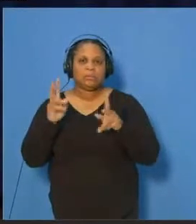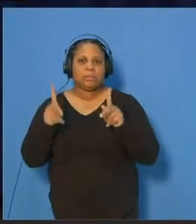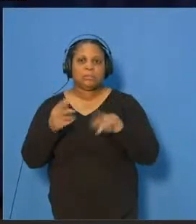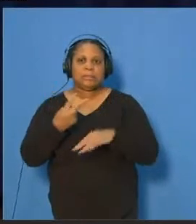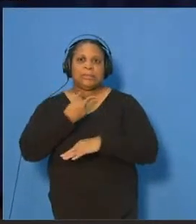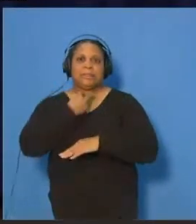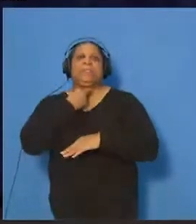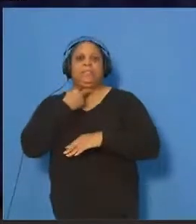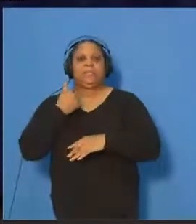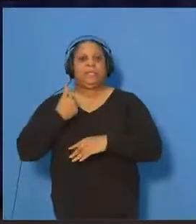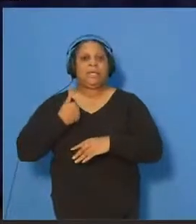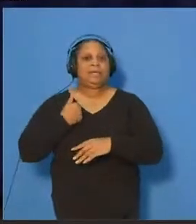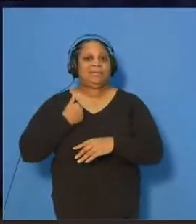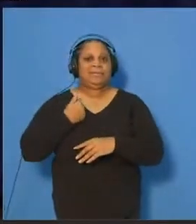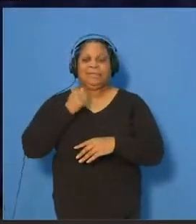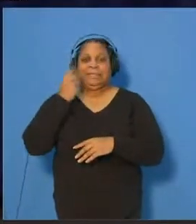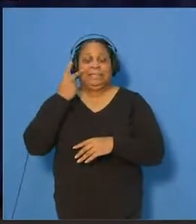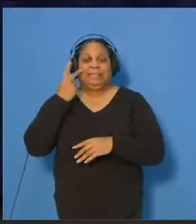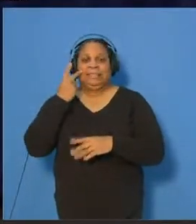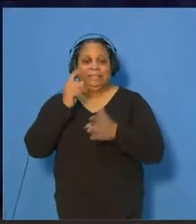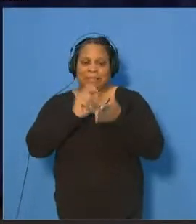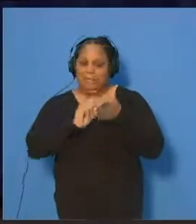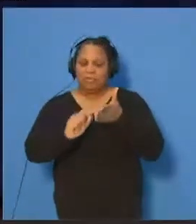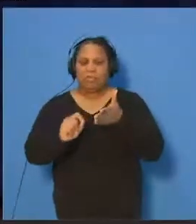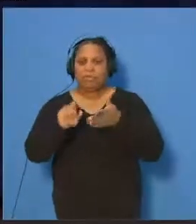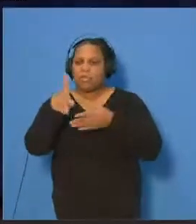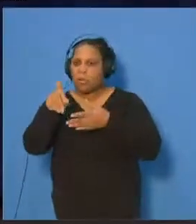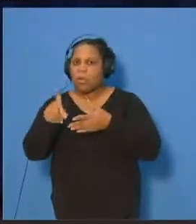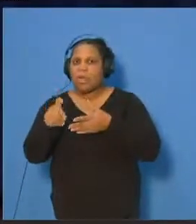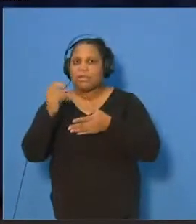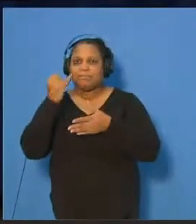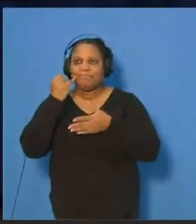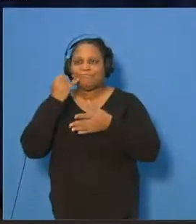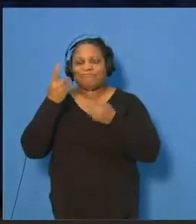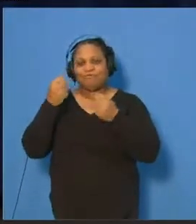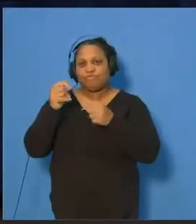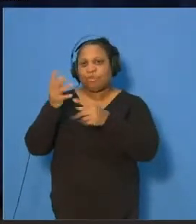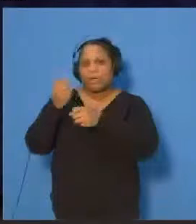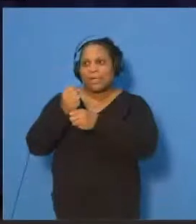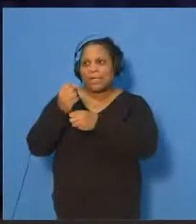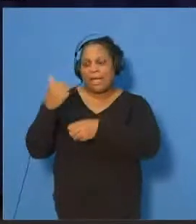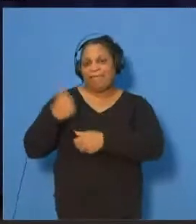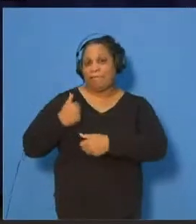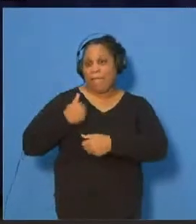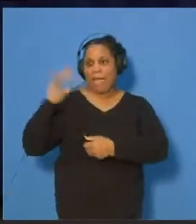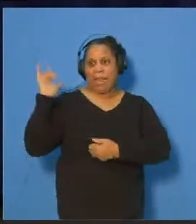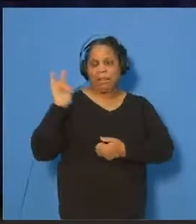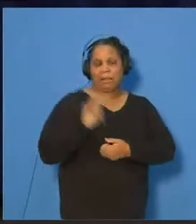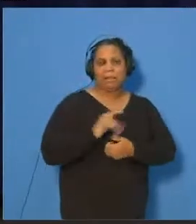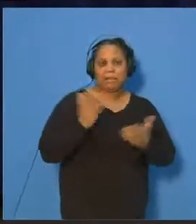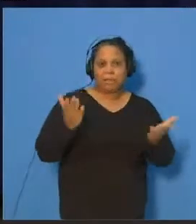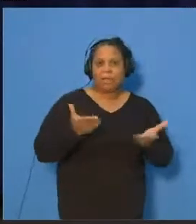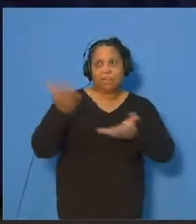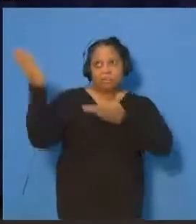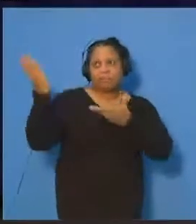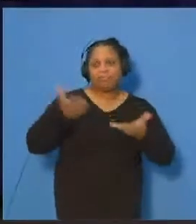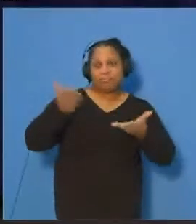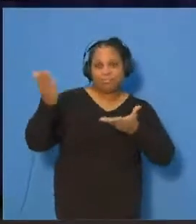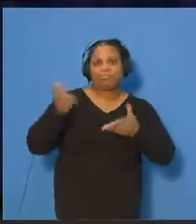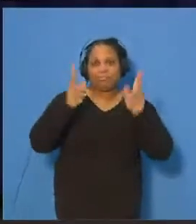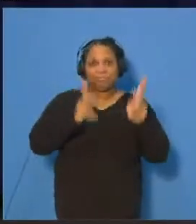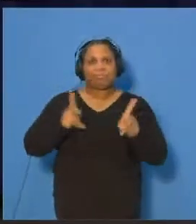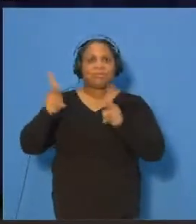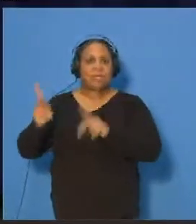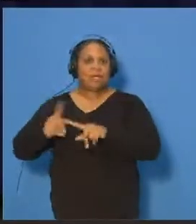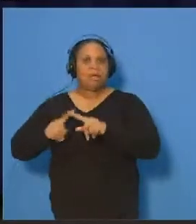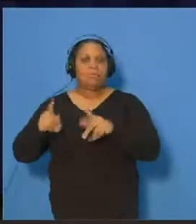stuck in Canada. I did see some notes, and a question was asked whether or not we're looking at flights from Canada. Unfortunately, because of the way that the travel